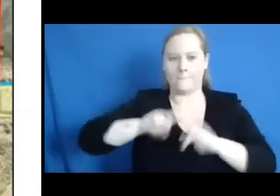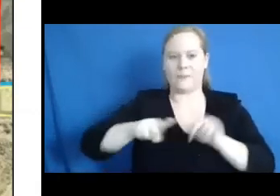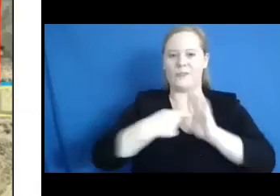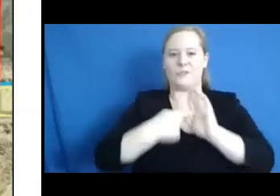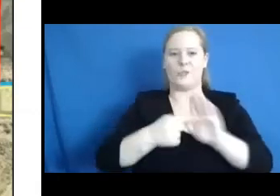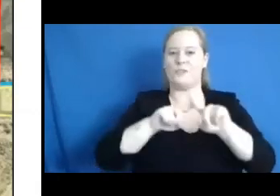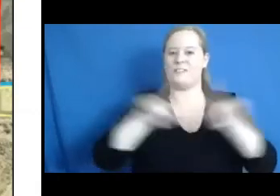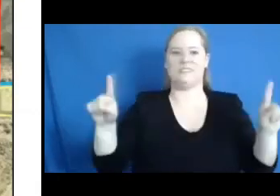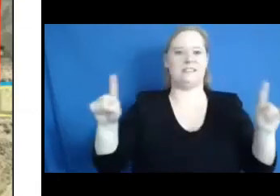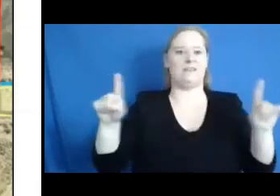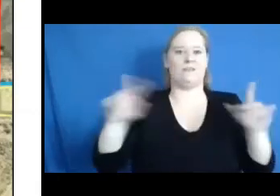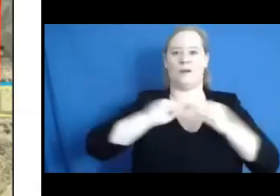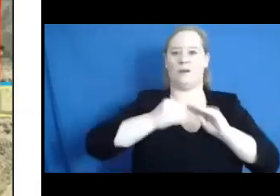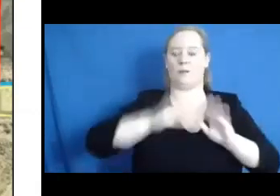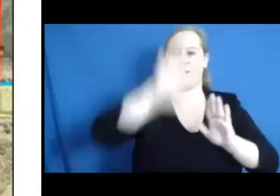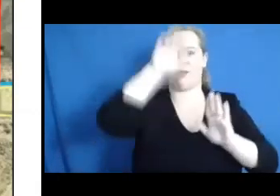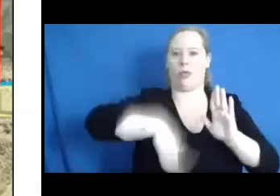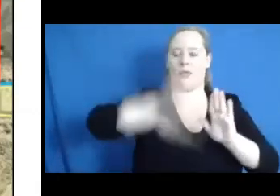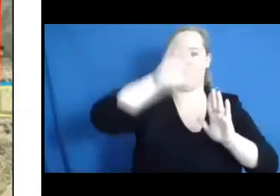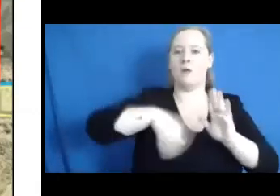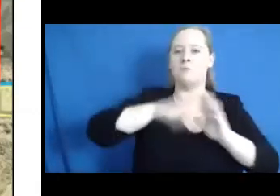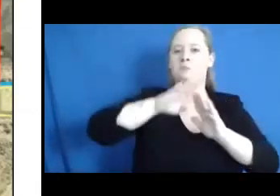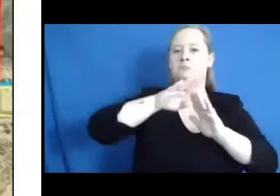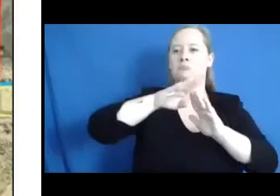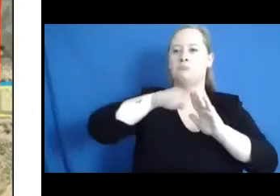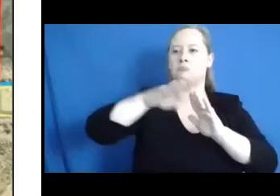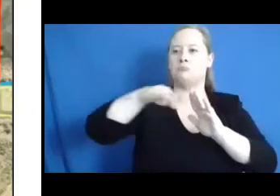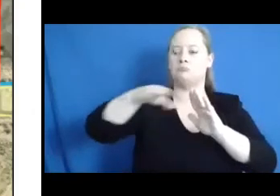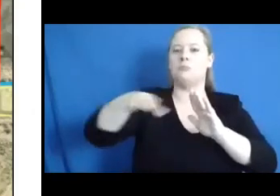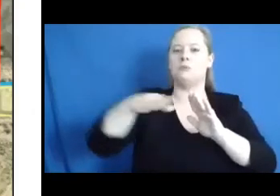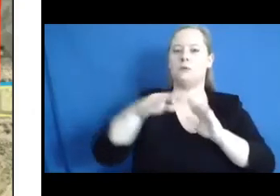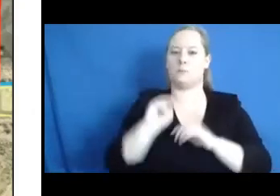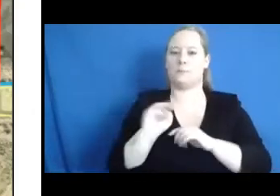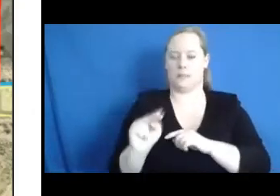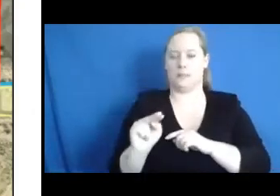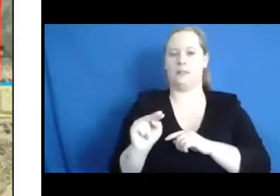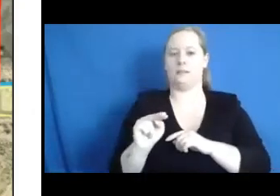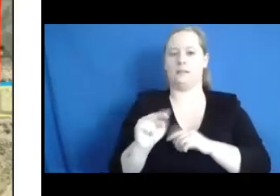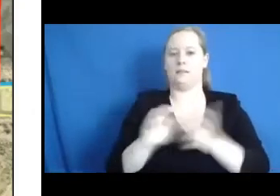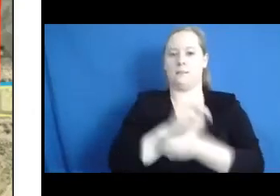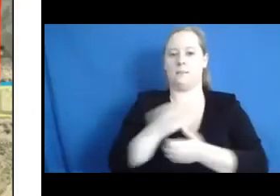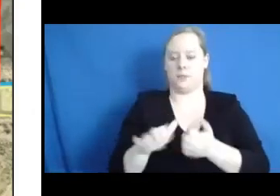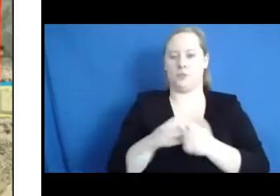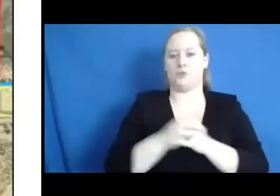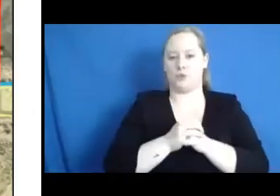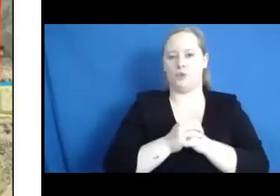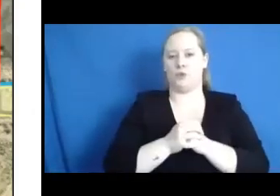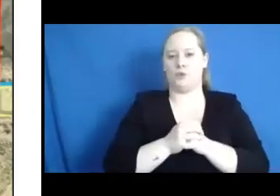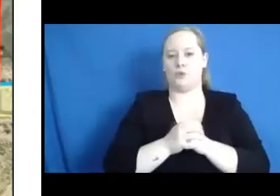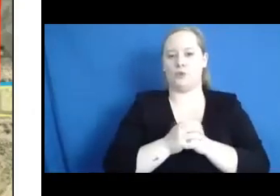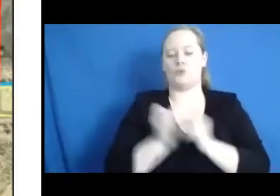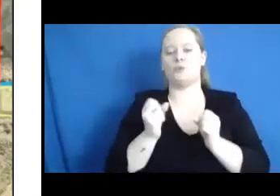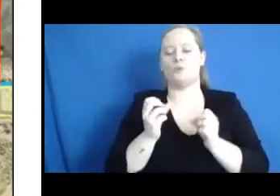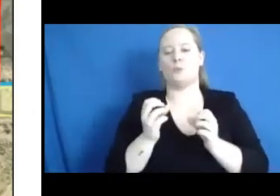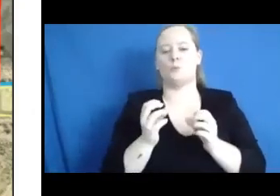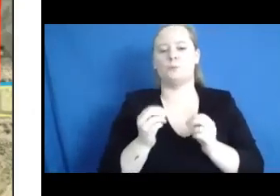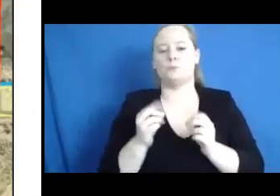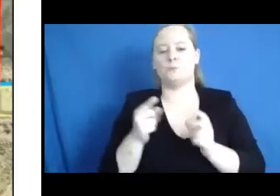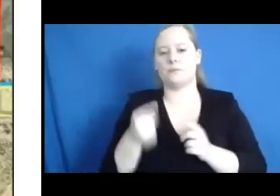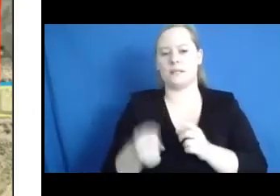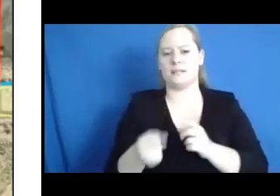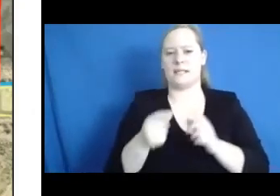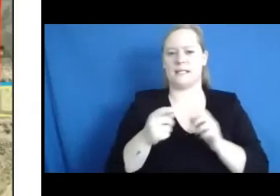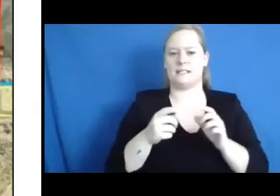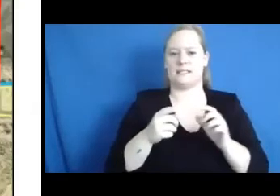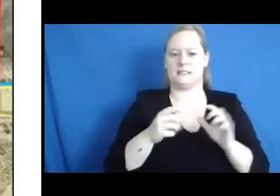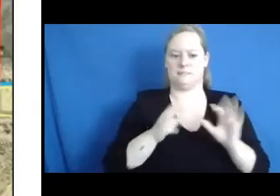of their high manganese concentration events. So this plot is great at showing